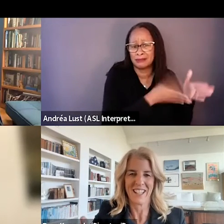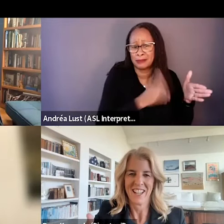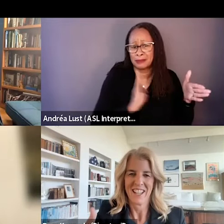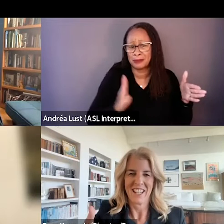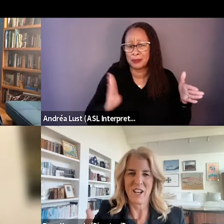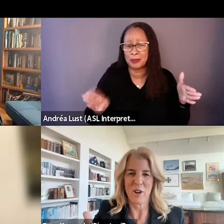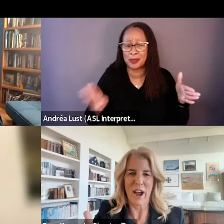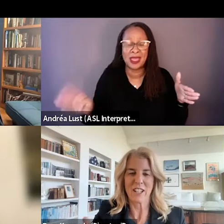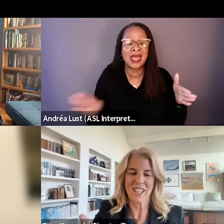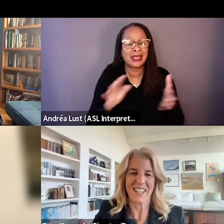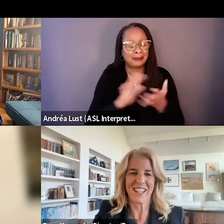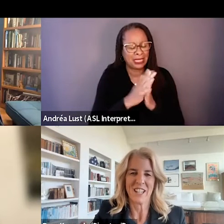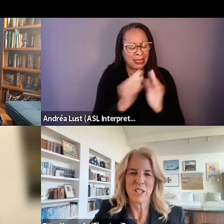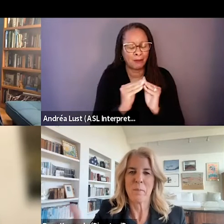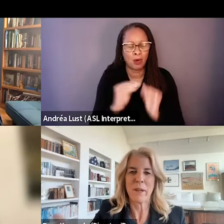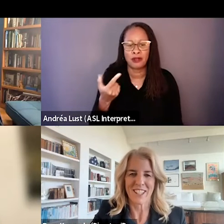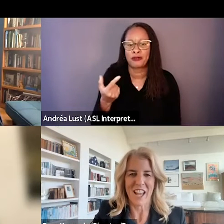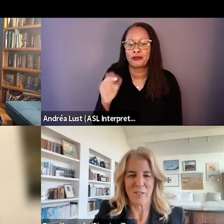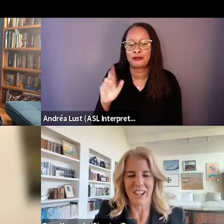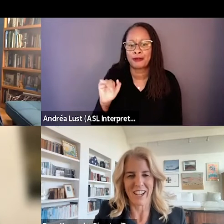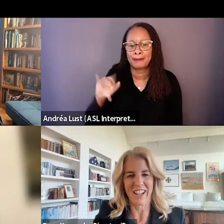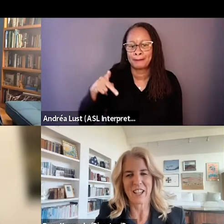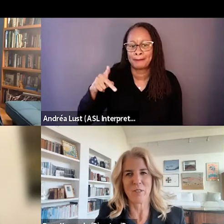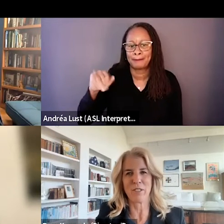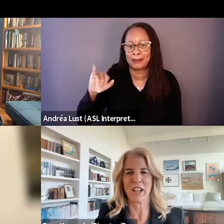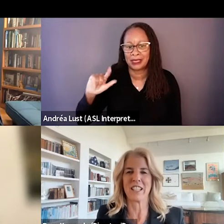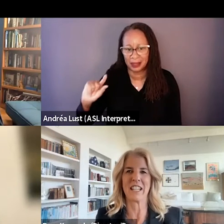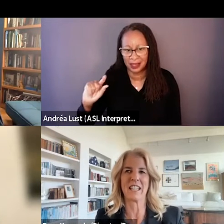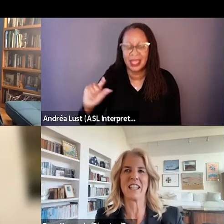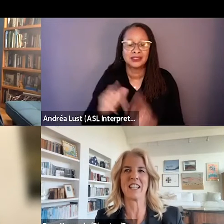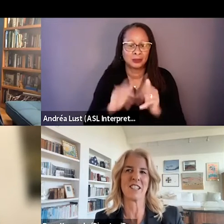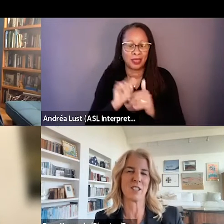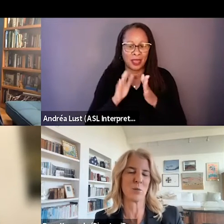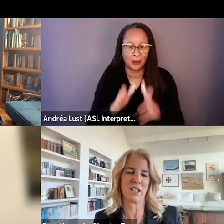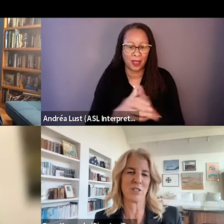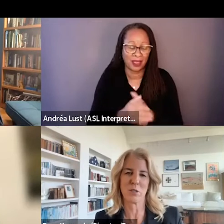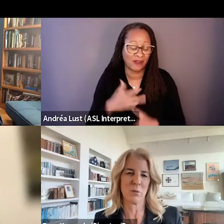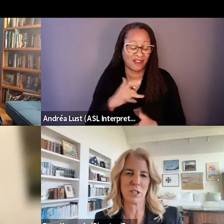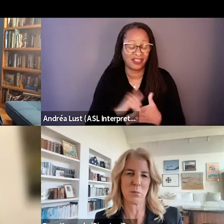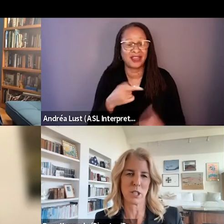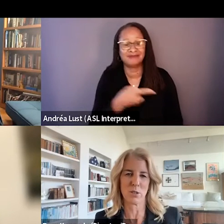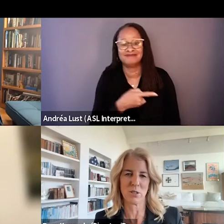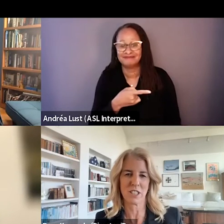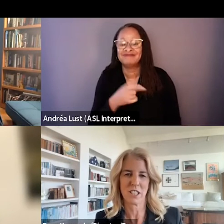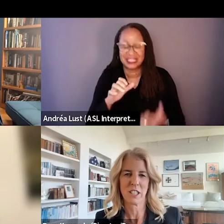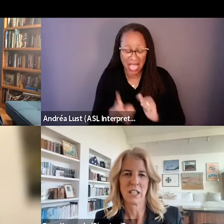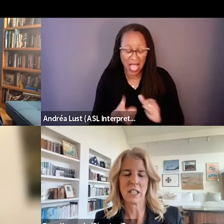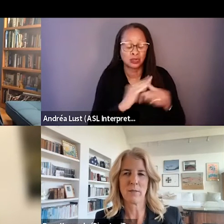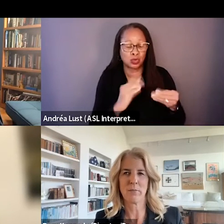gripping, you know, actually to build it that way, that we felt like this is the way the story wants to be